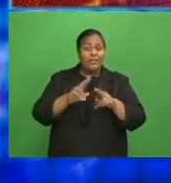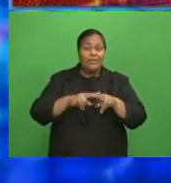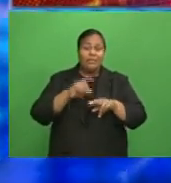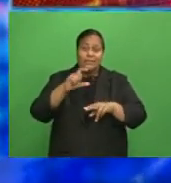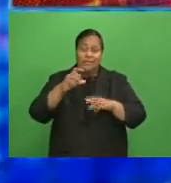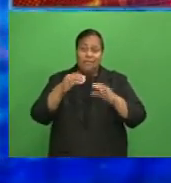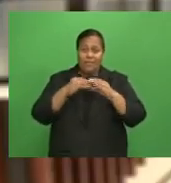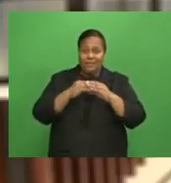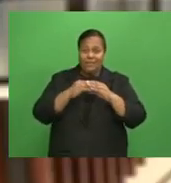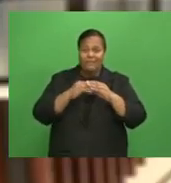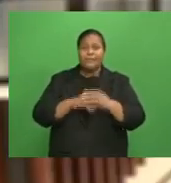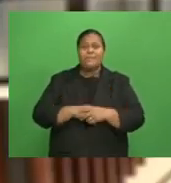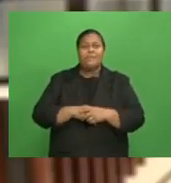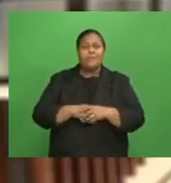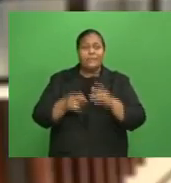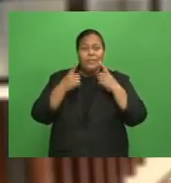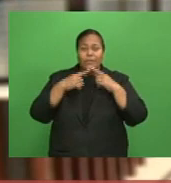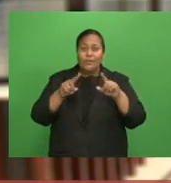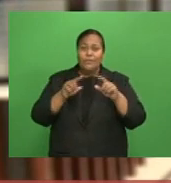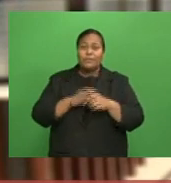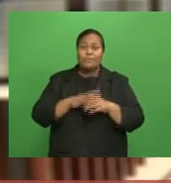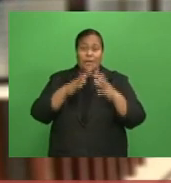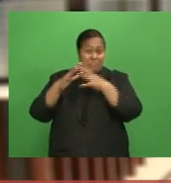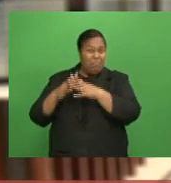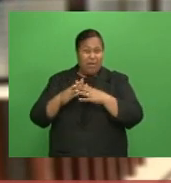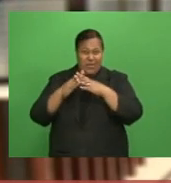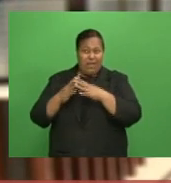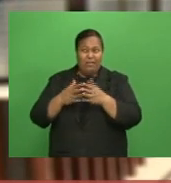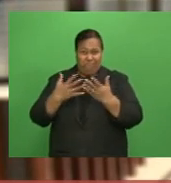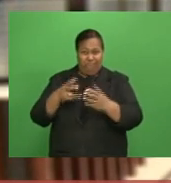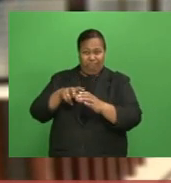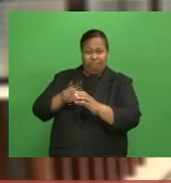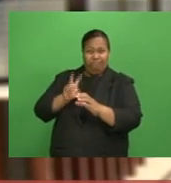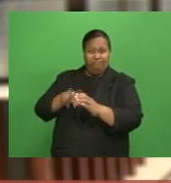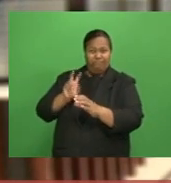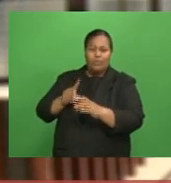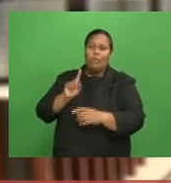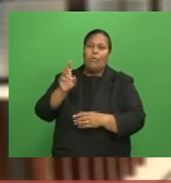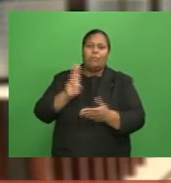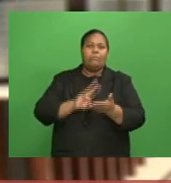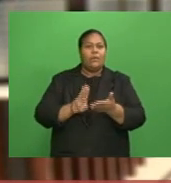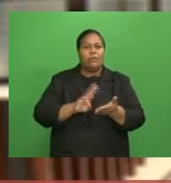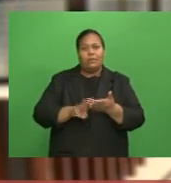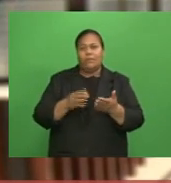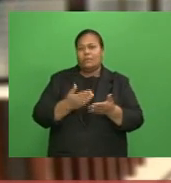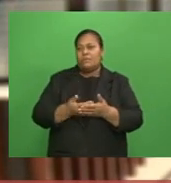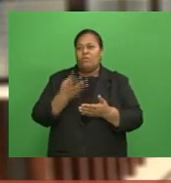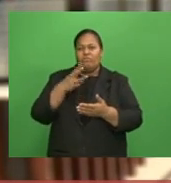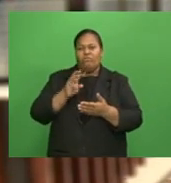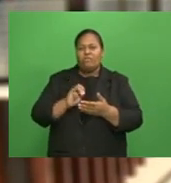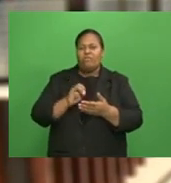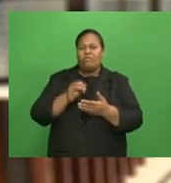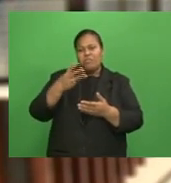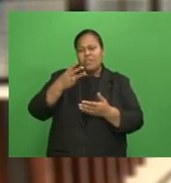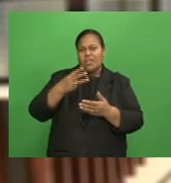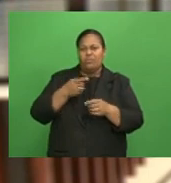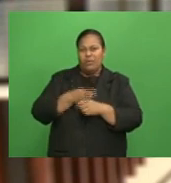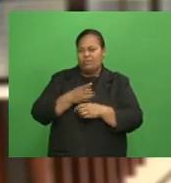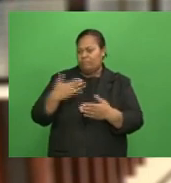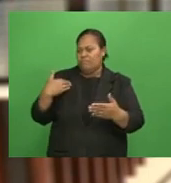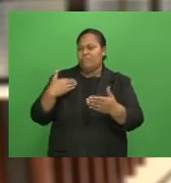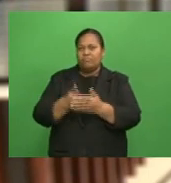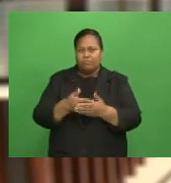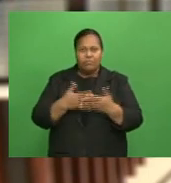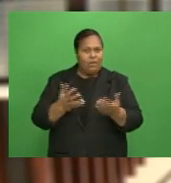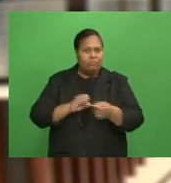market. U.S. weekly jobless claims have stayed about 1 million for the 13th consecutive week as the coronavirus